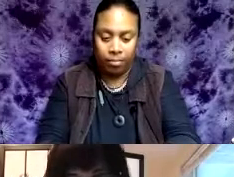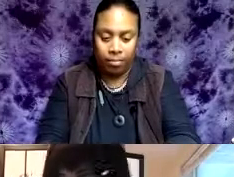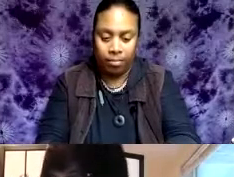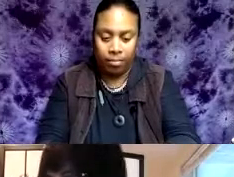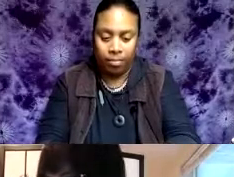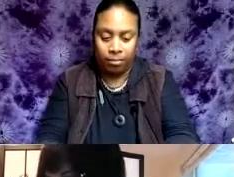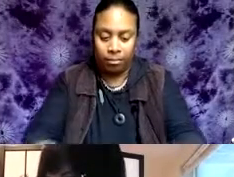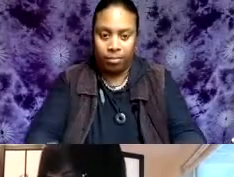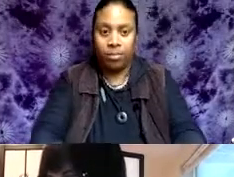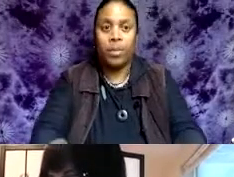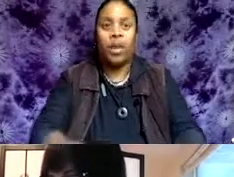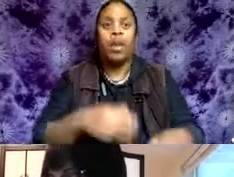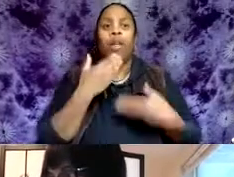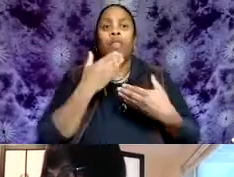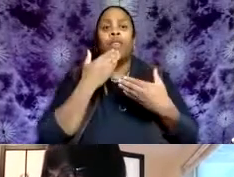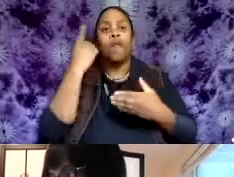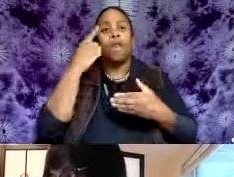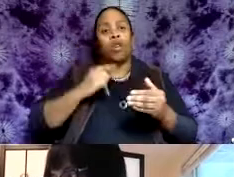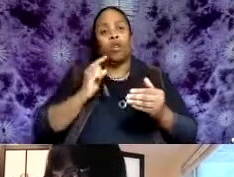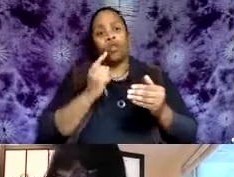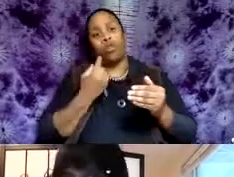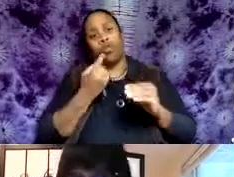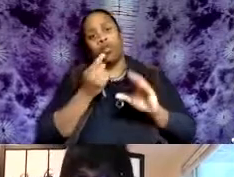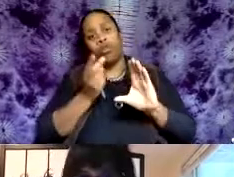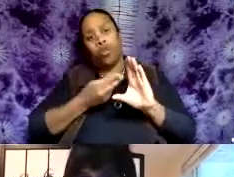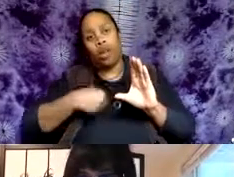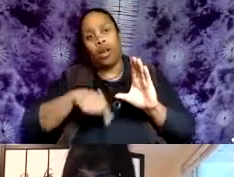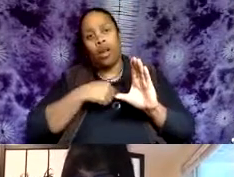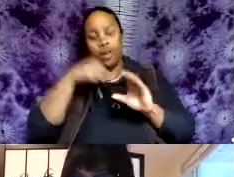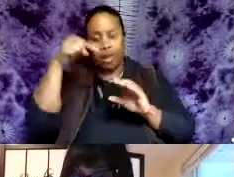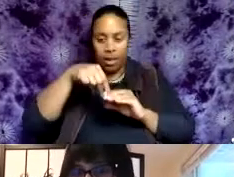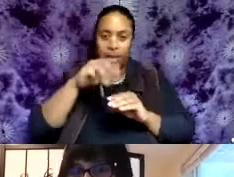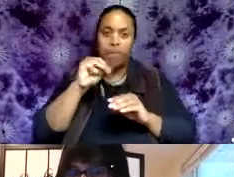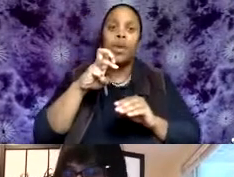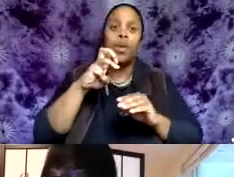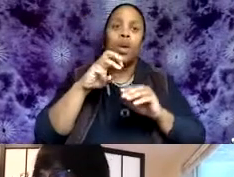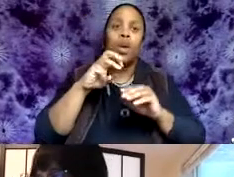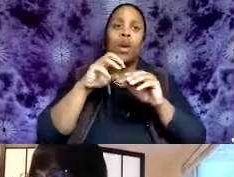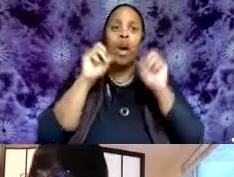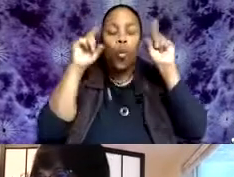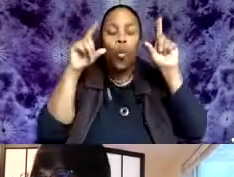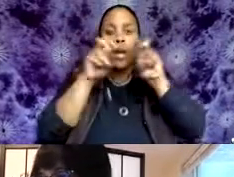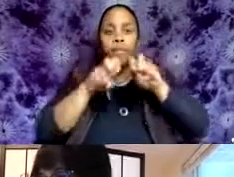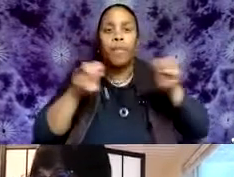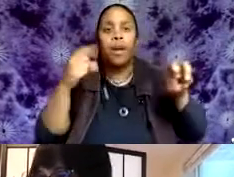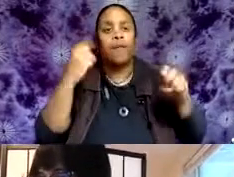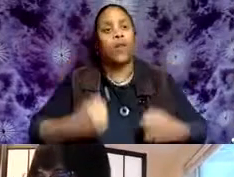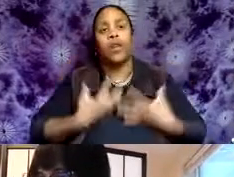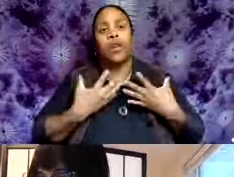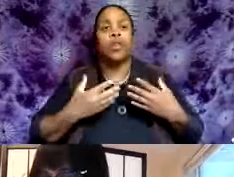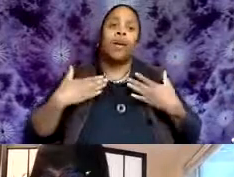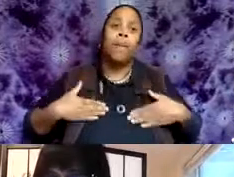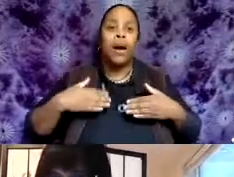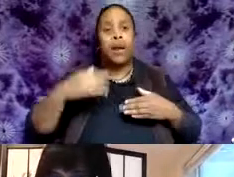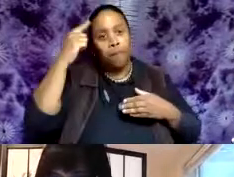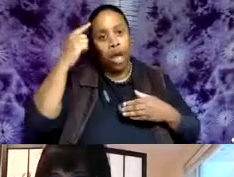Thanks so much for joining us. I'm Laureli Shimayo. This is the MeWe Awakening panel for energizing body, mind, heart, and soul. We